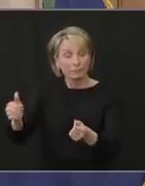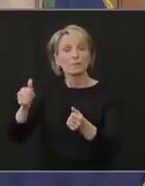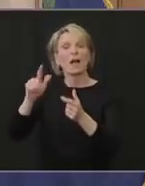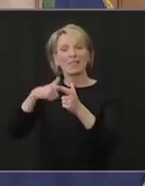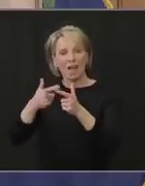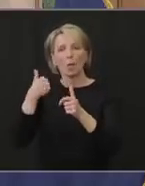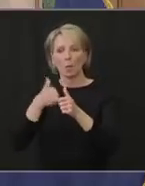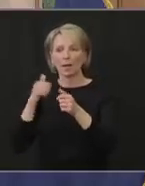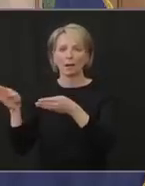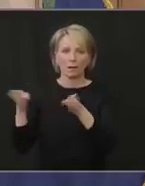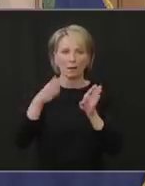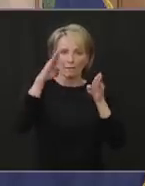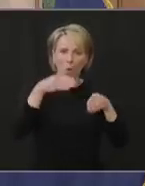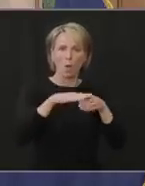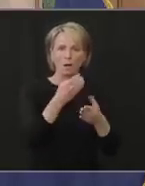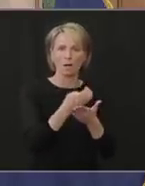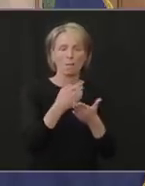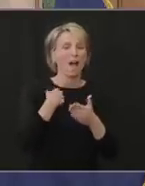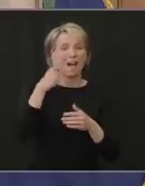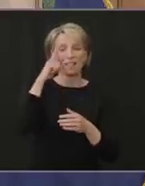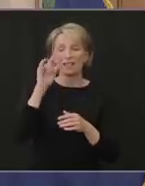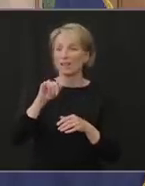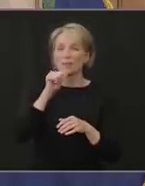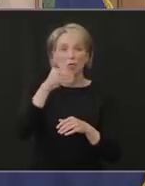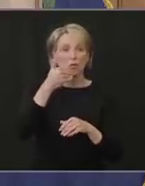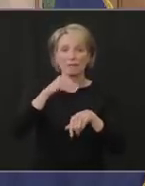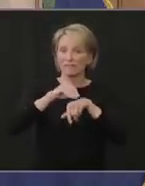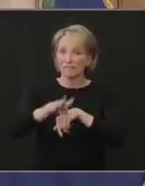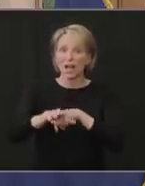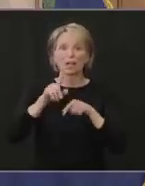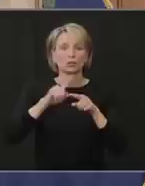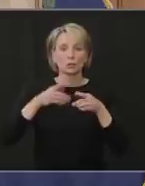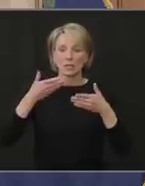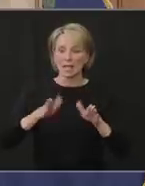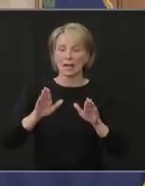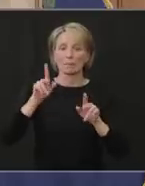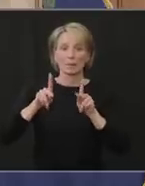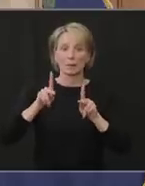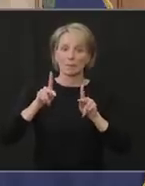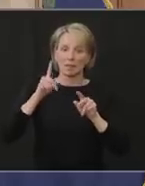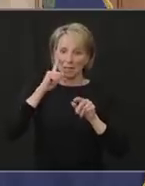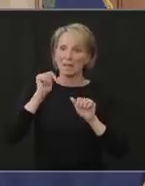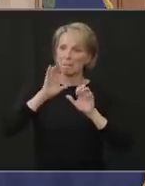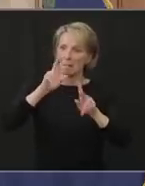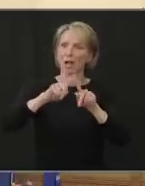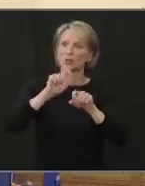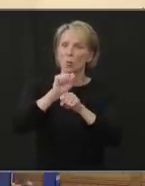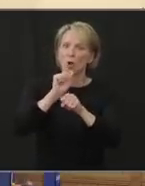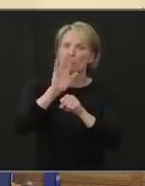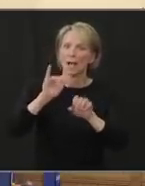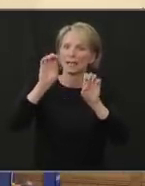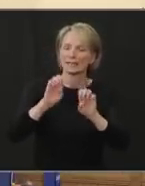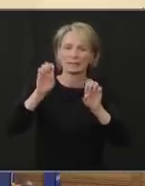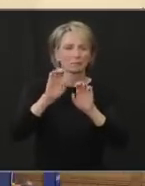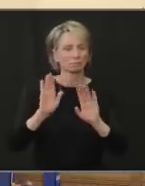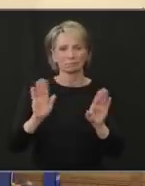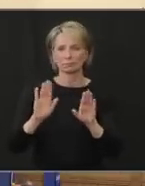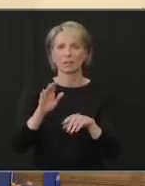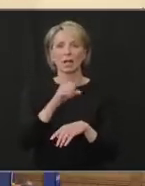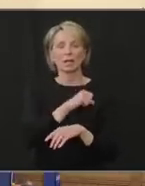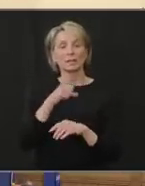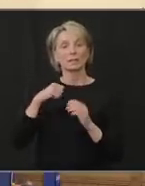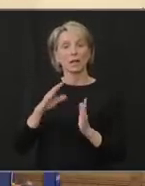wrong to say we can rush people back to work and set artificial dates like he did. I think the people of Connecticut should listen to the